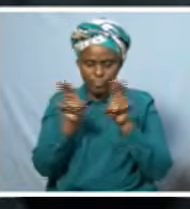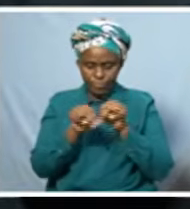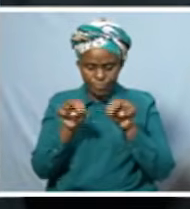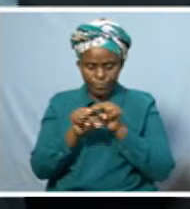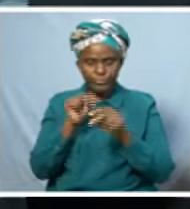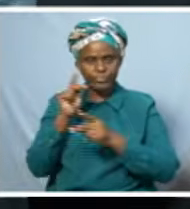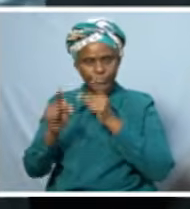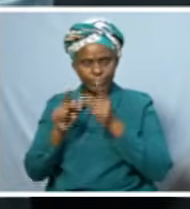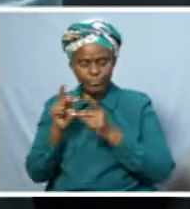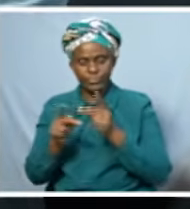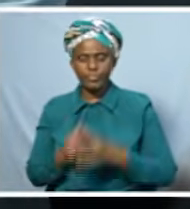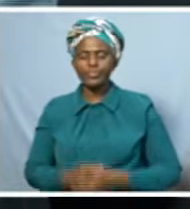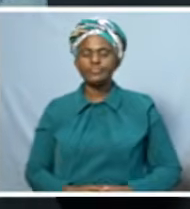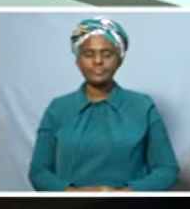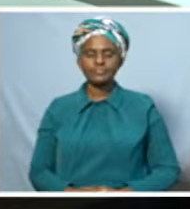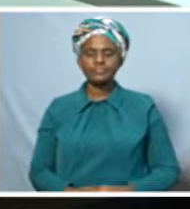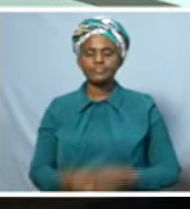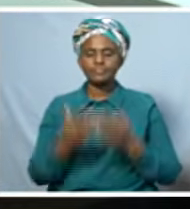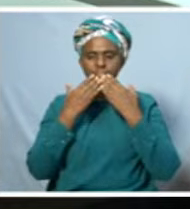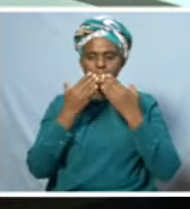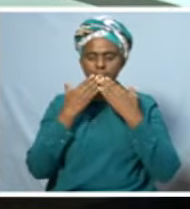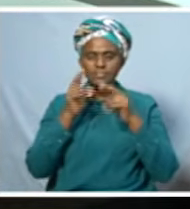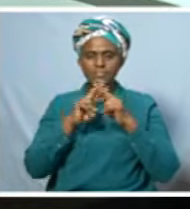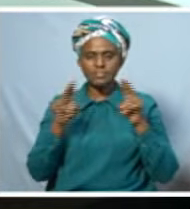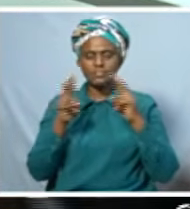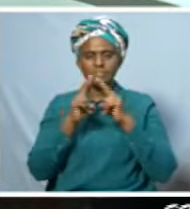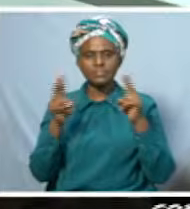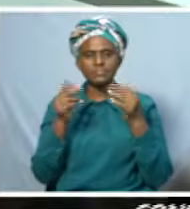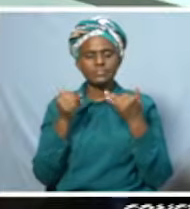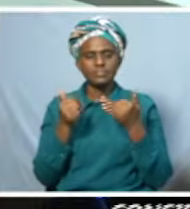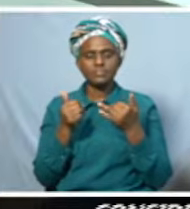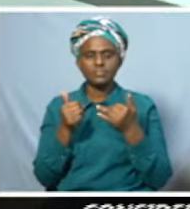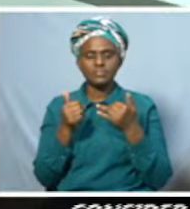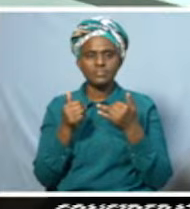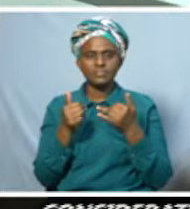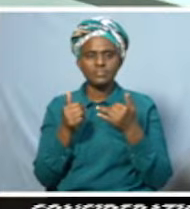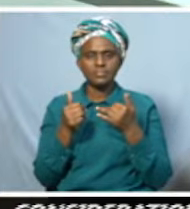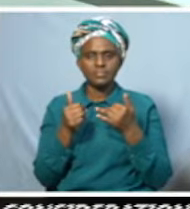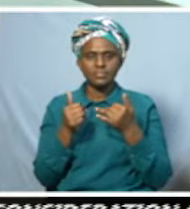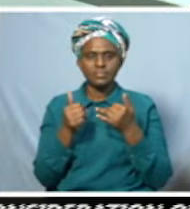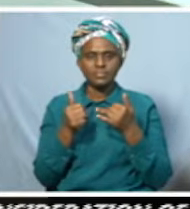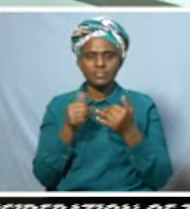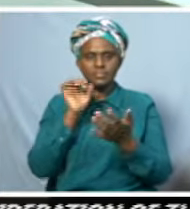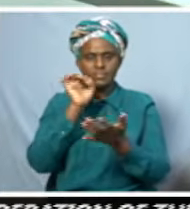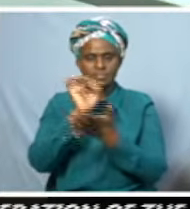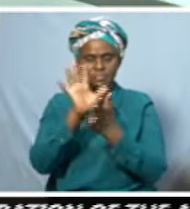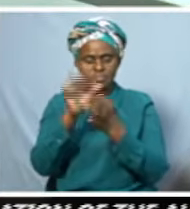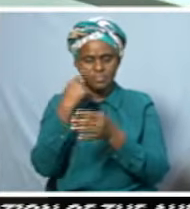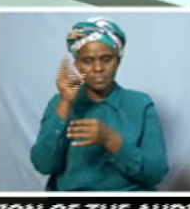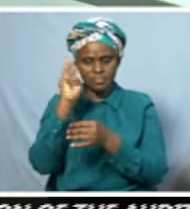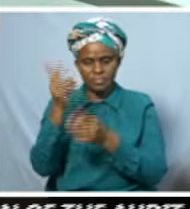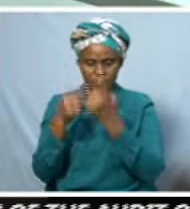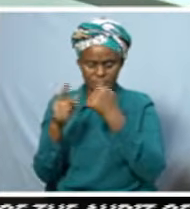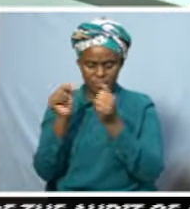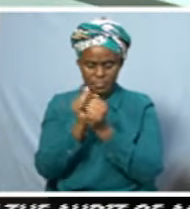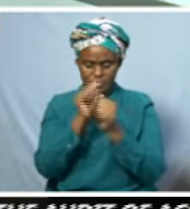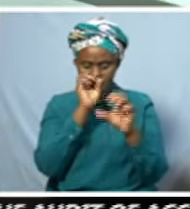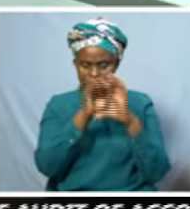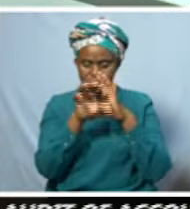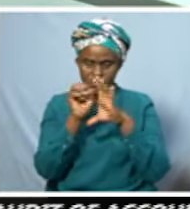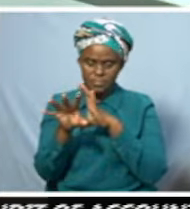procedure. Thank you, Chair. So the cashier will come with the depot